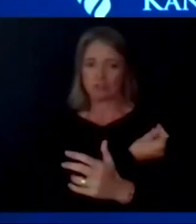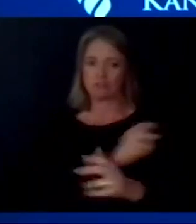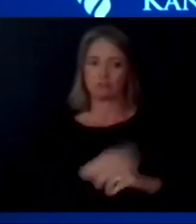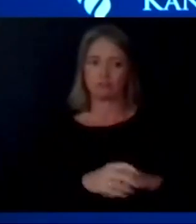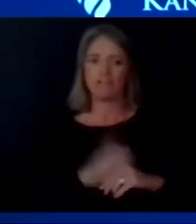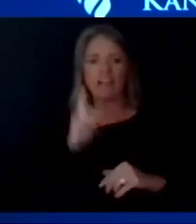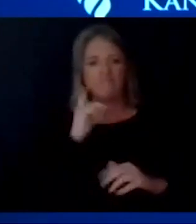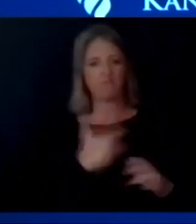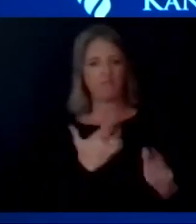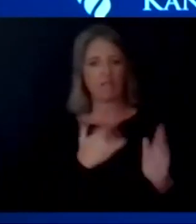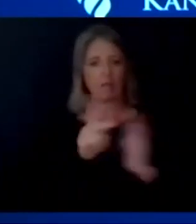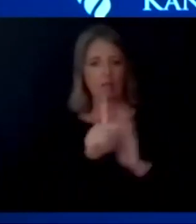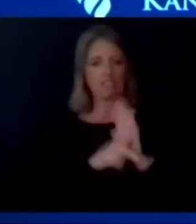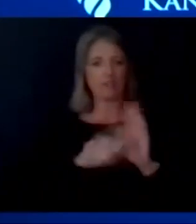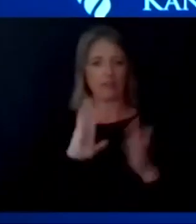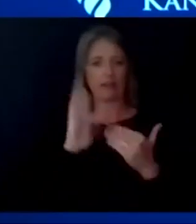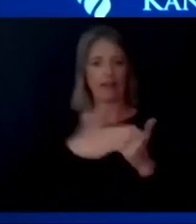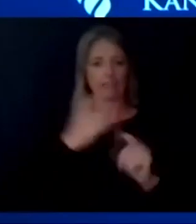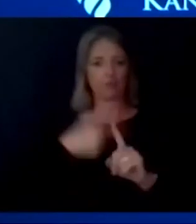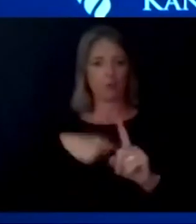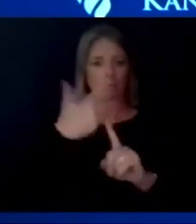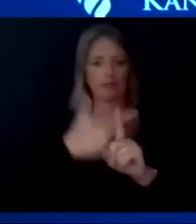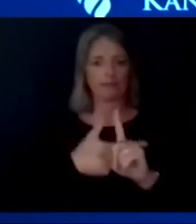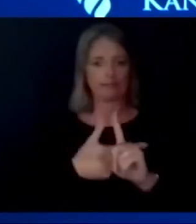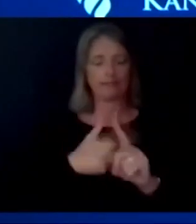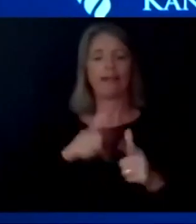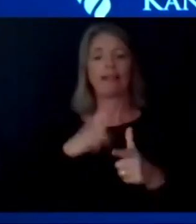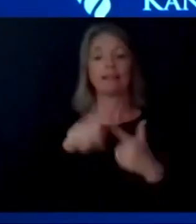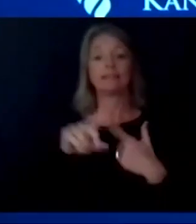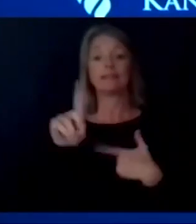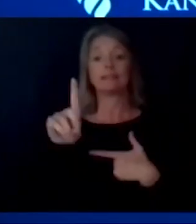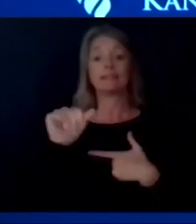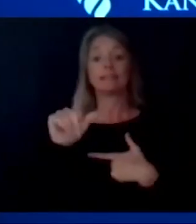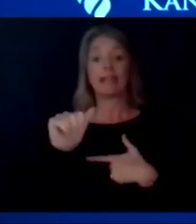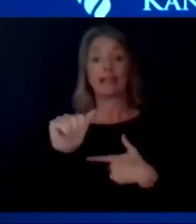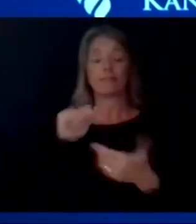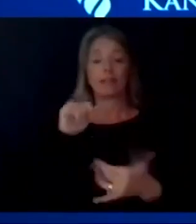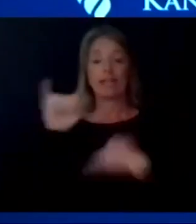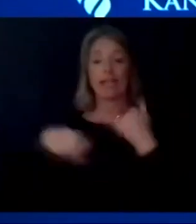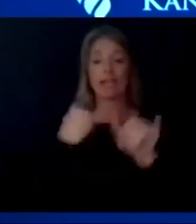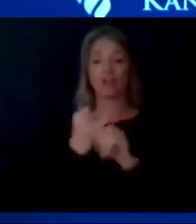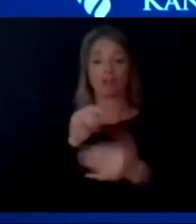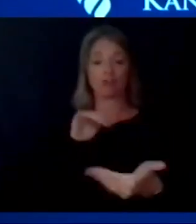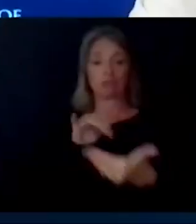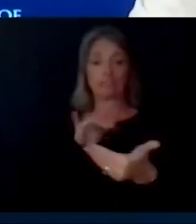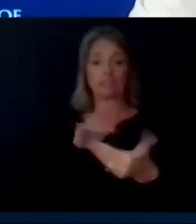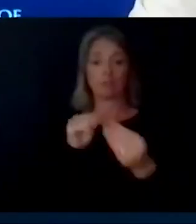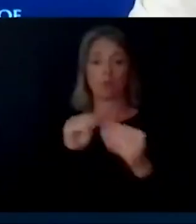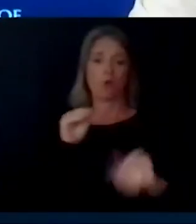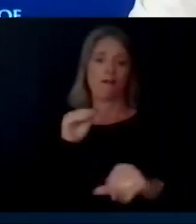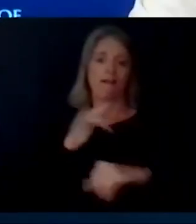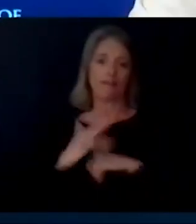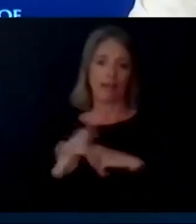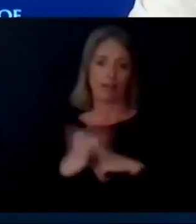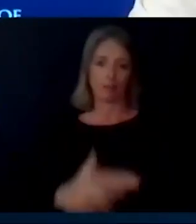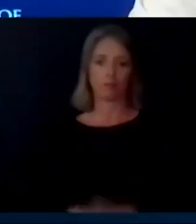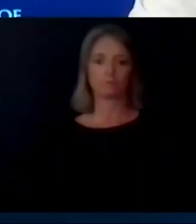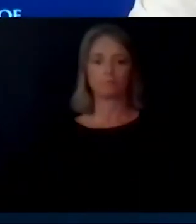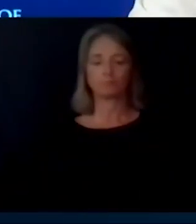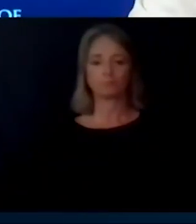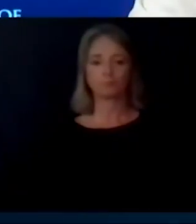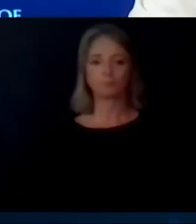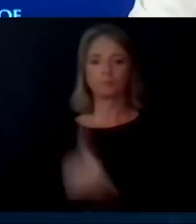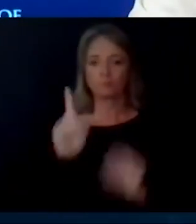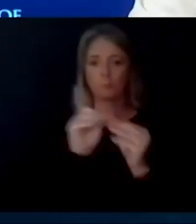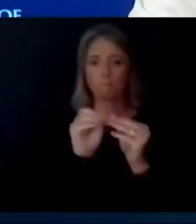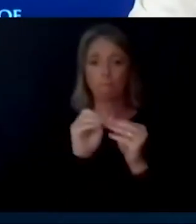months until the data that comes out from some national and international studies around this question is available. Dr. Stites, I have one more question. This